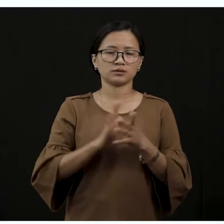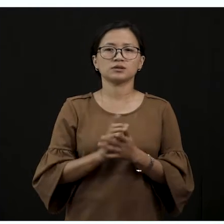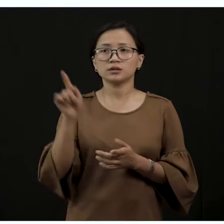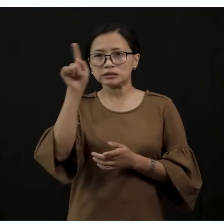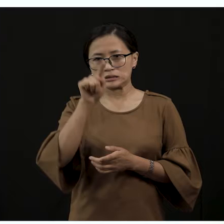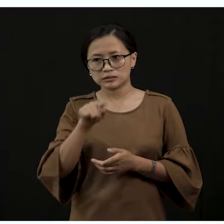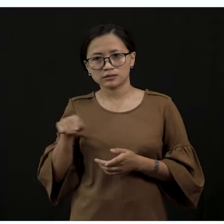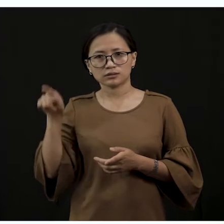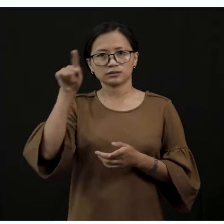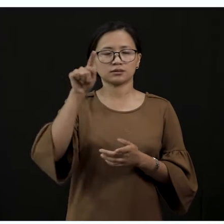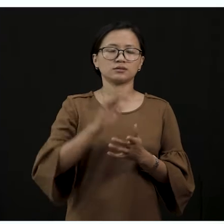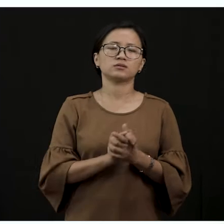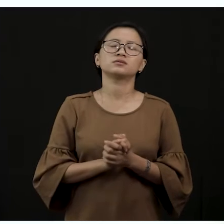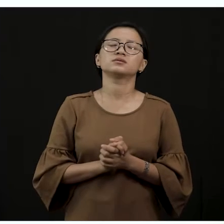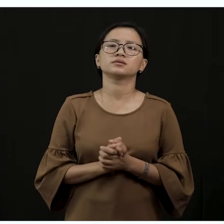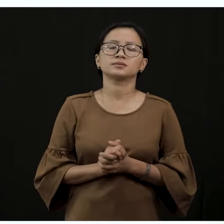C-I-R-C-L-E. Circle.